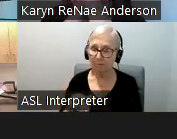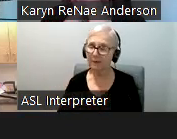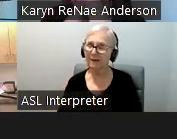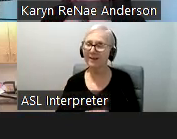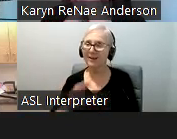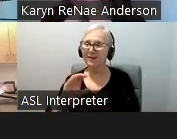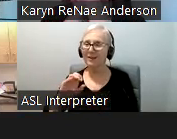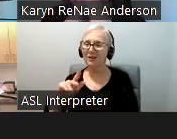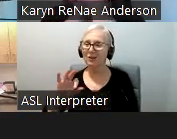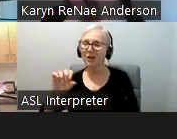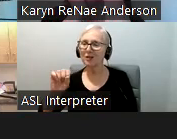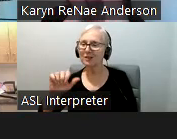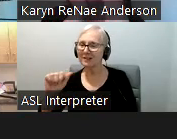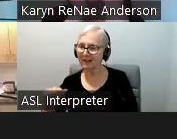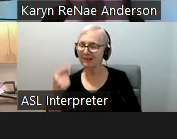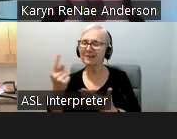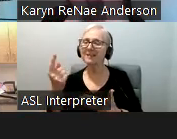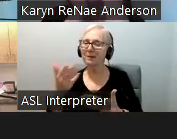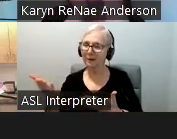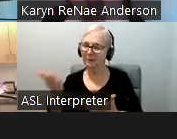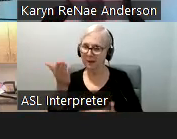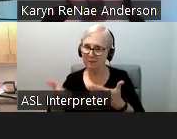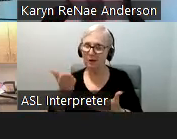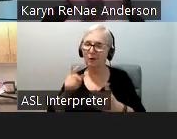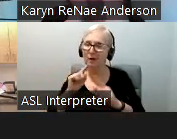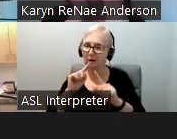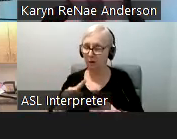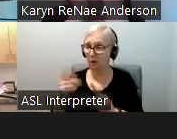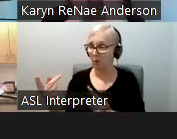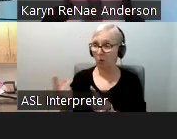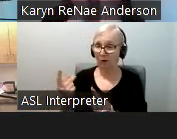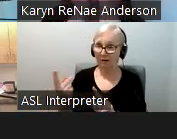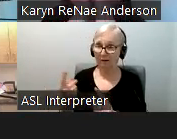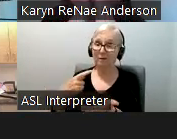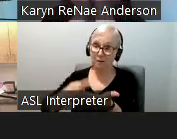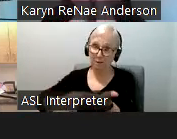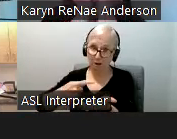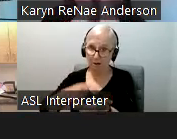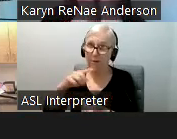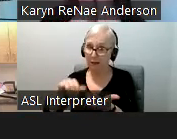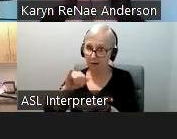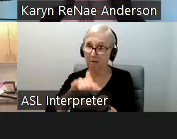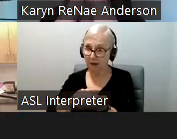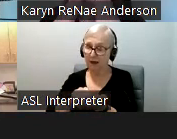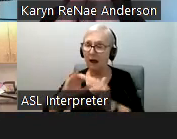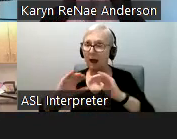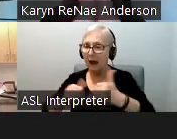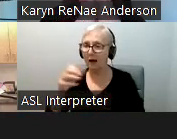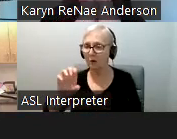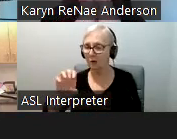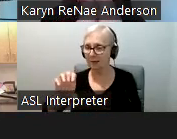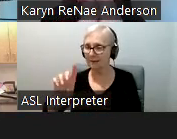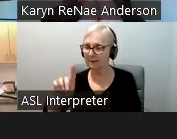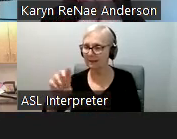Chelsea, if you're still on with us, this is something Chelsea and I have talked about, is how CDHS's Family